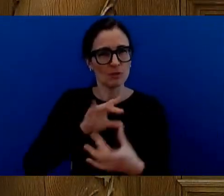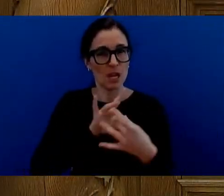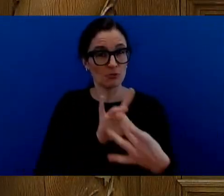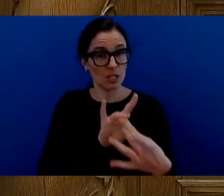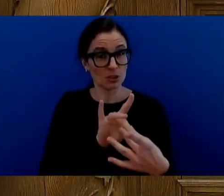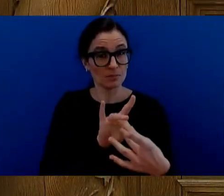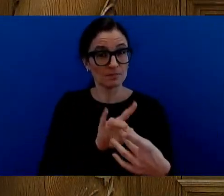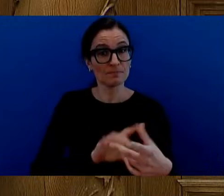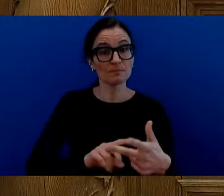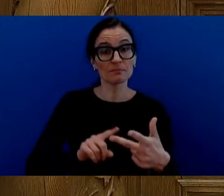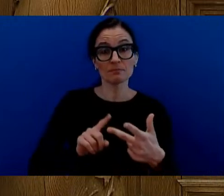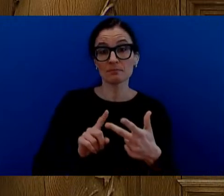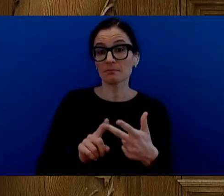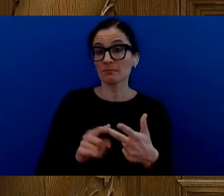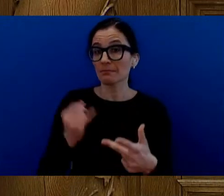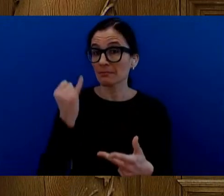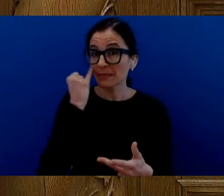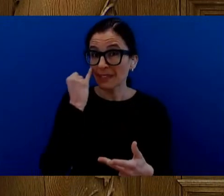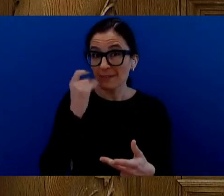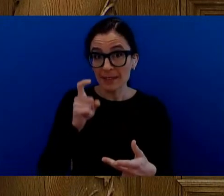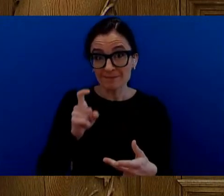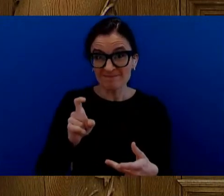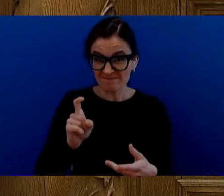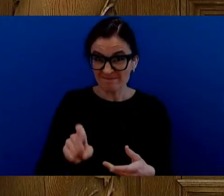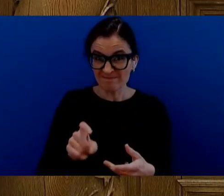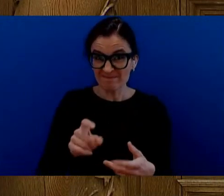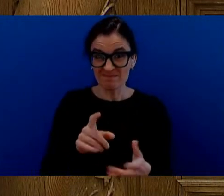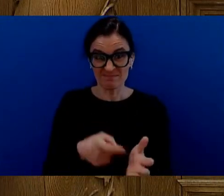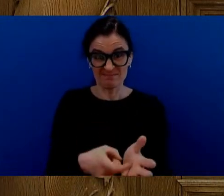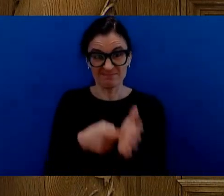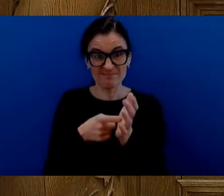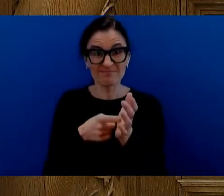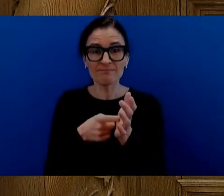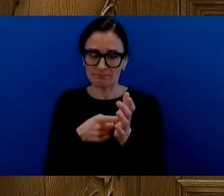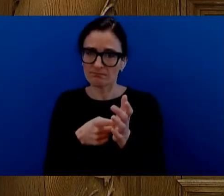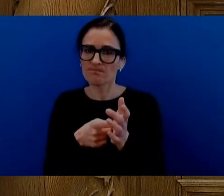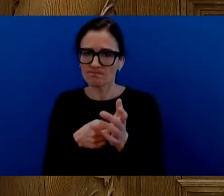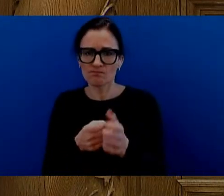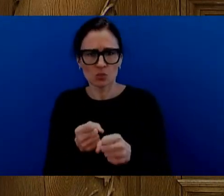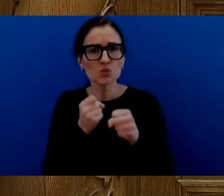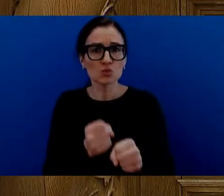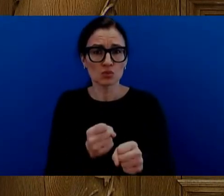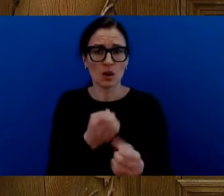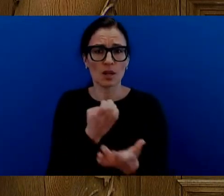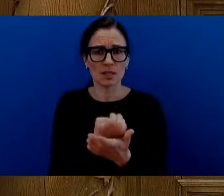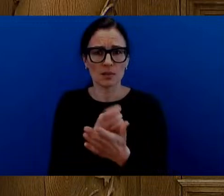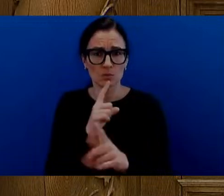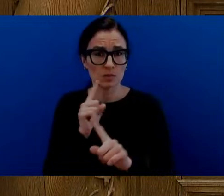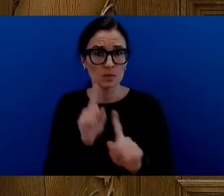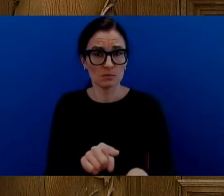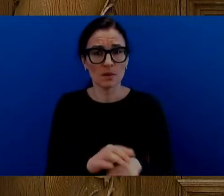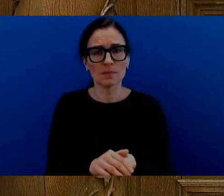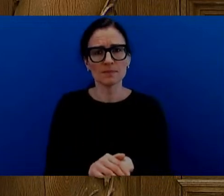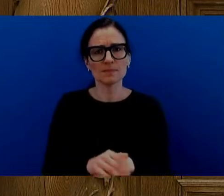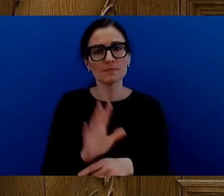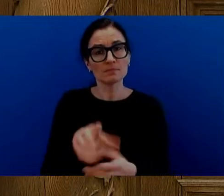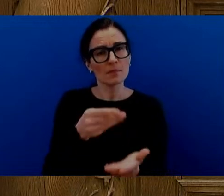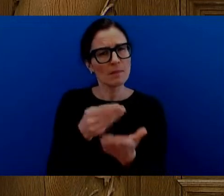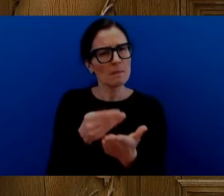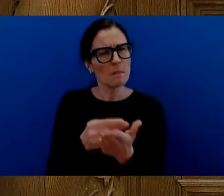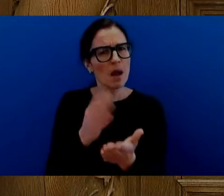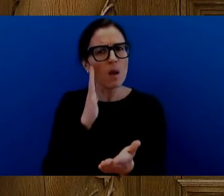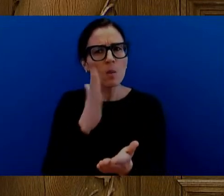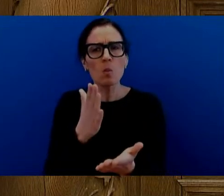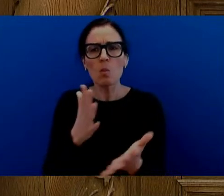will strengthen our economy to be more agile and durable. In the best traditions of our province, people of